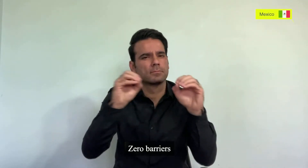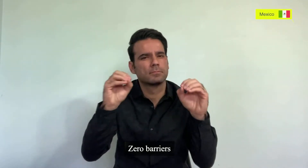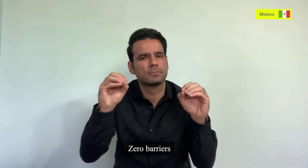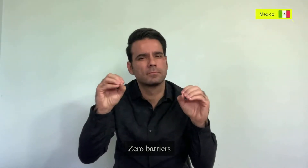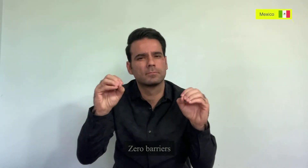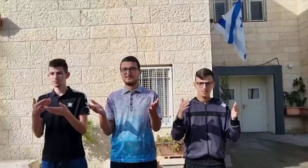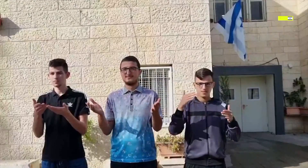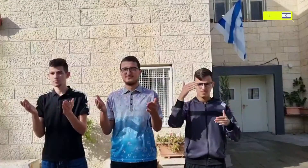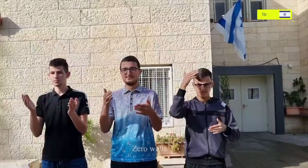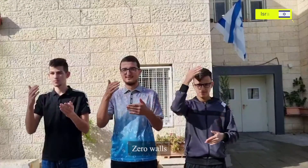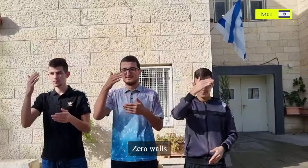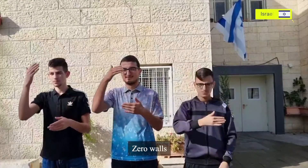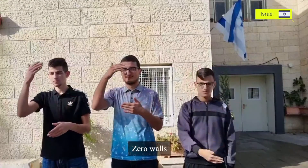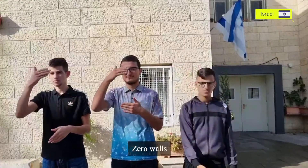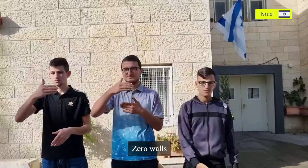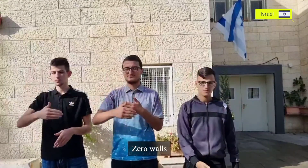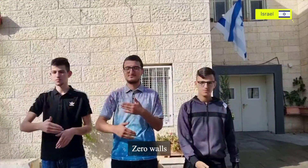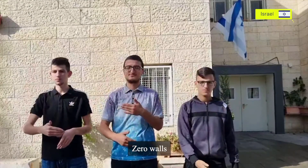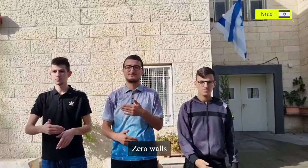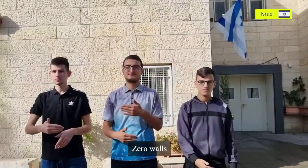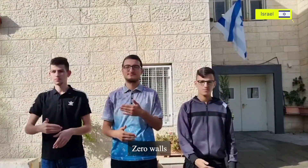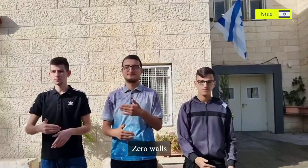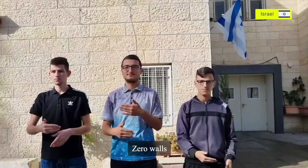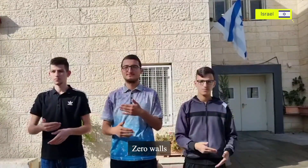barriers, zero